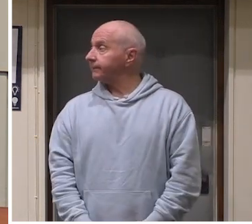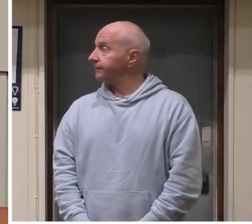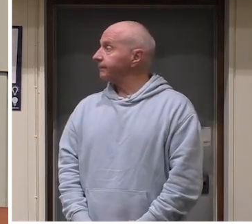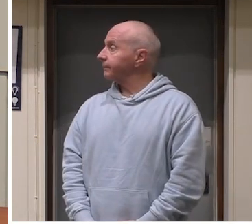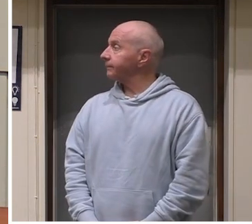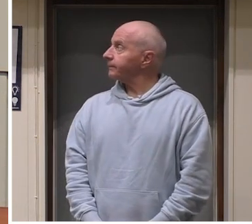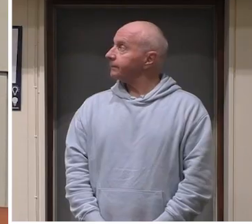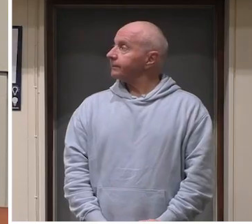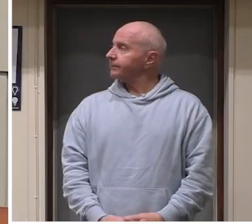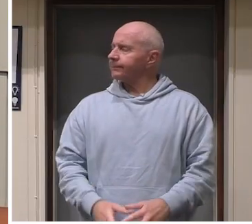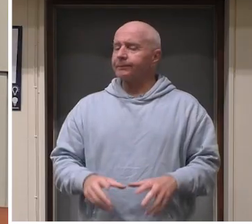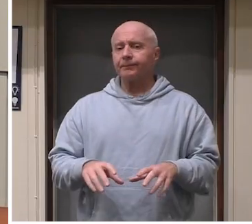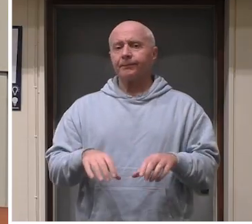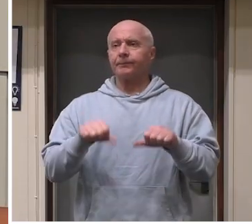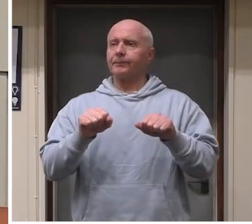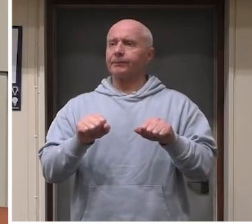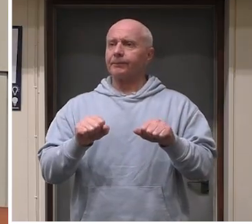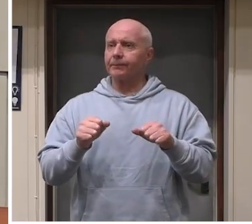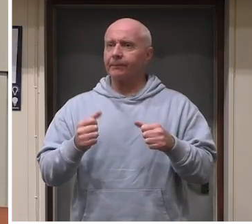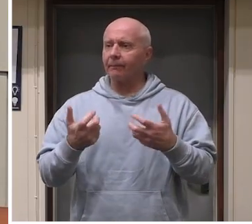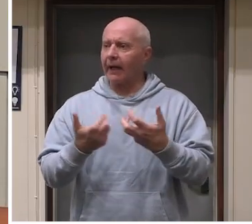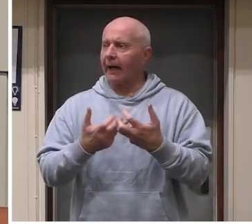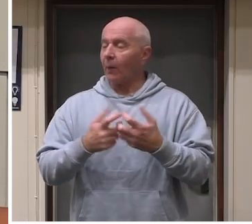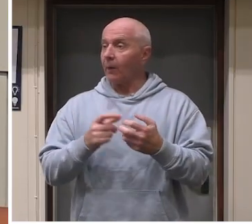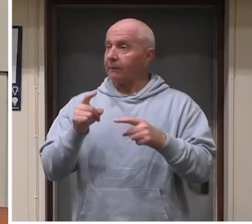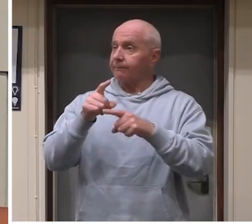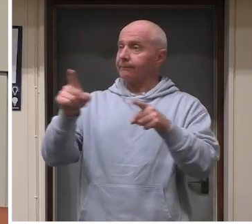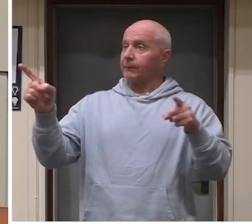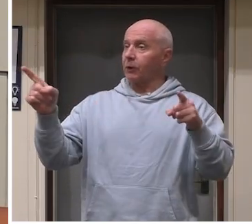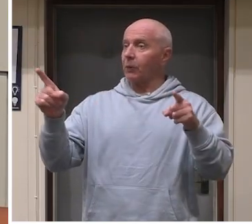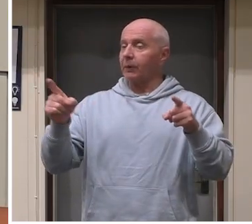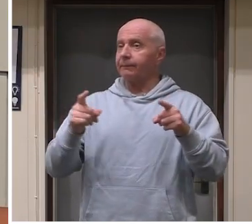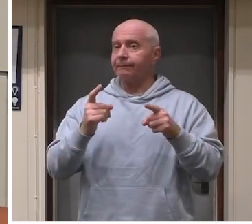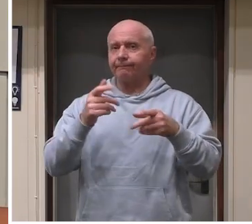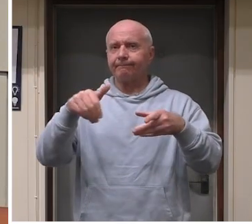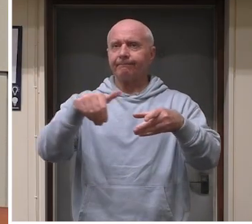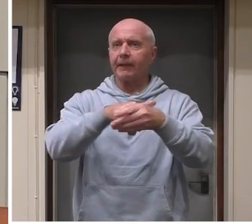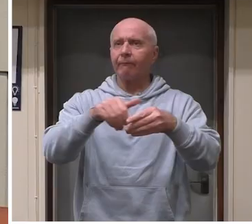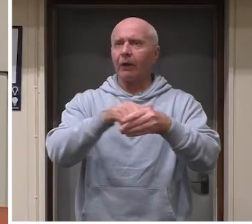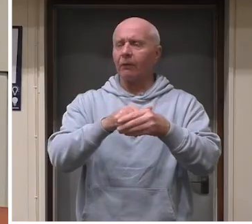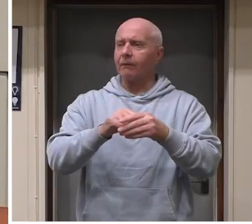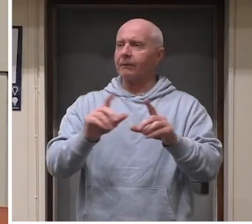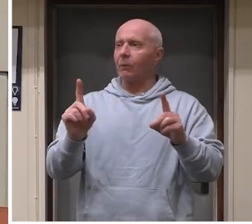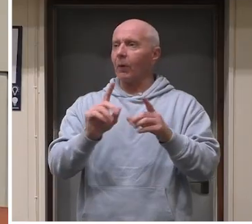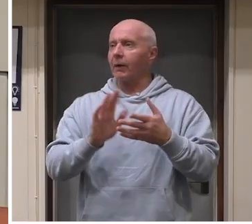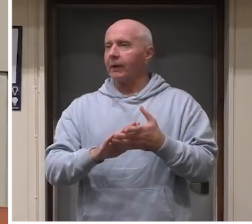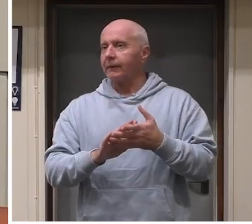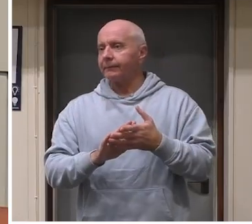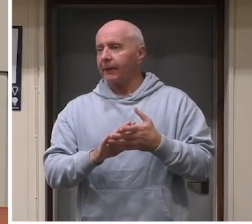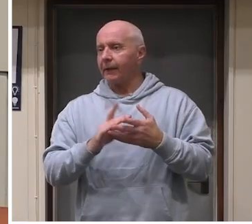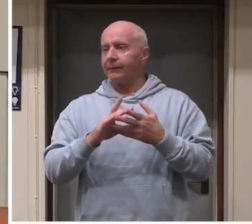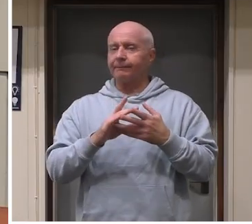let's begin with, if you will indulge me in this, I'd like to invite you to take part in a little bit of a thought